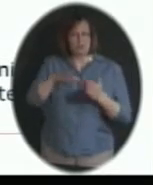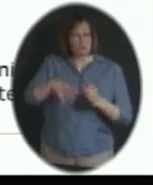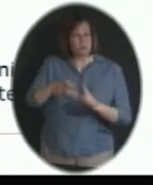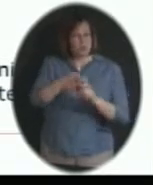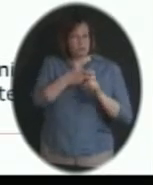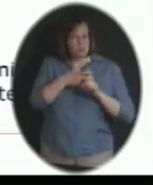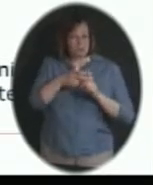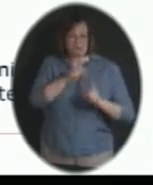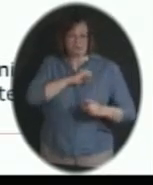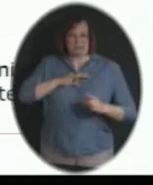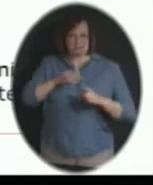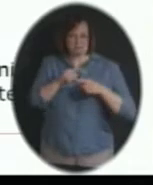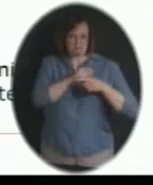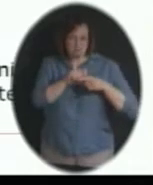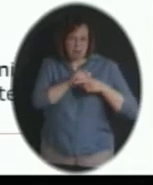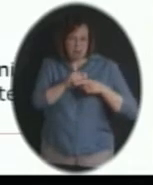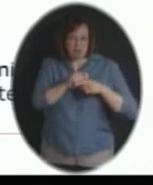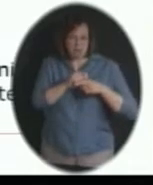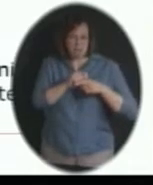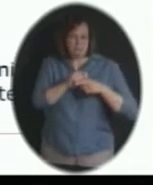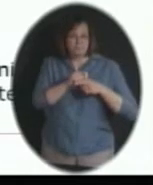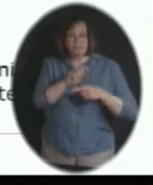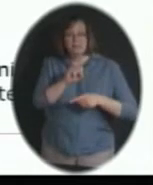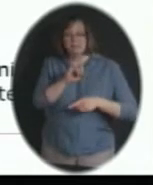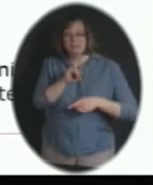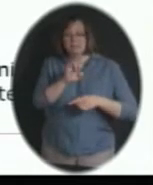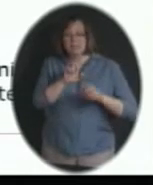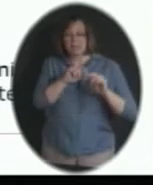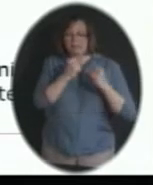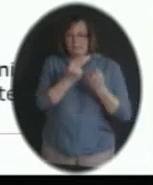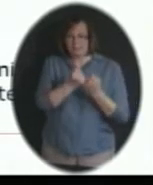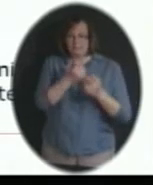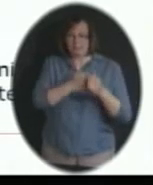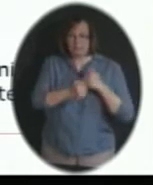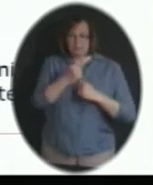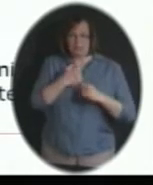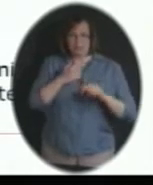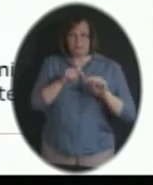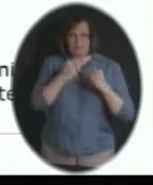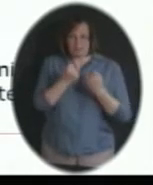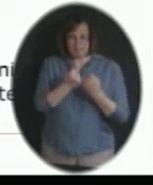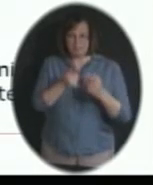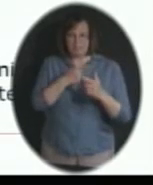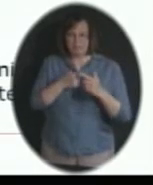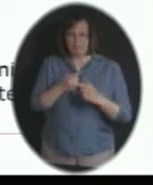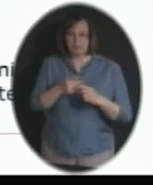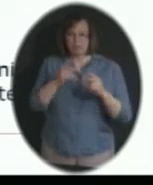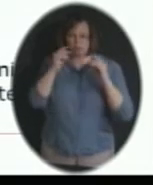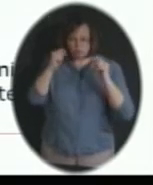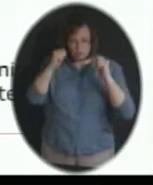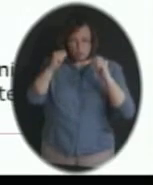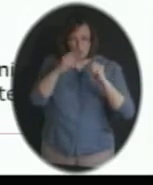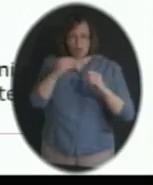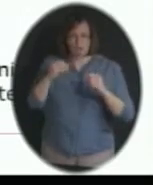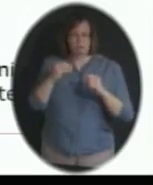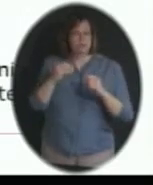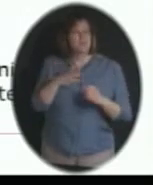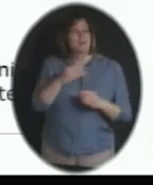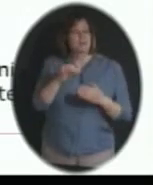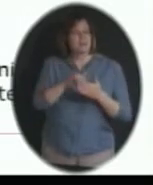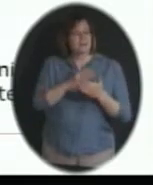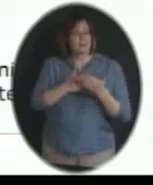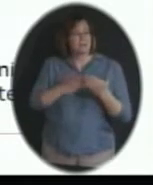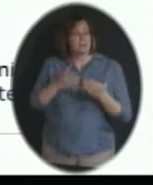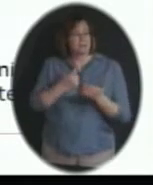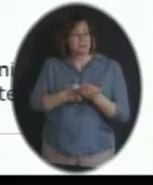recruitment, staff training, their site teams. Each of our buildings have an Avid site team, and then the tutorials and the tutors, and that's something we'll